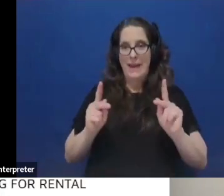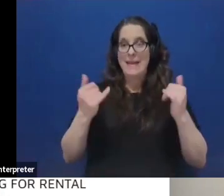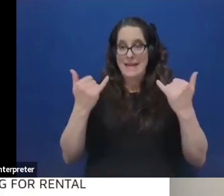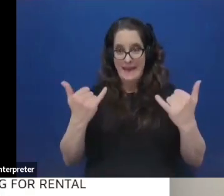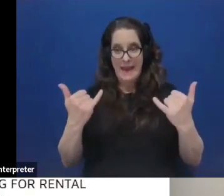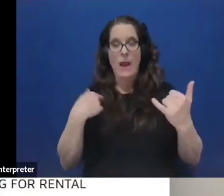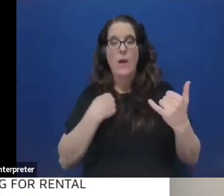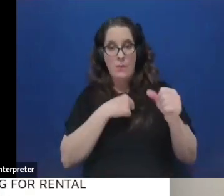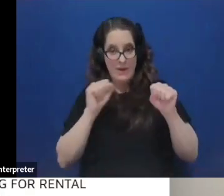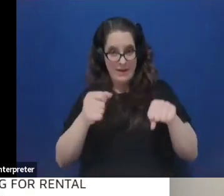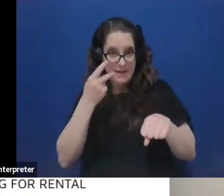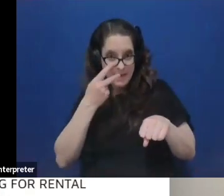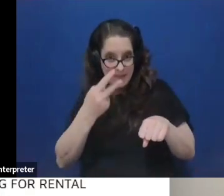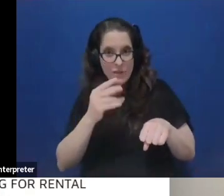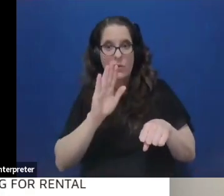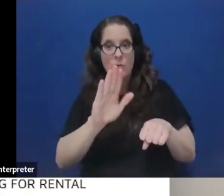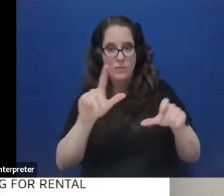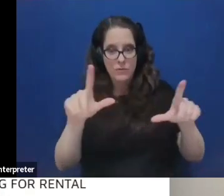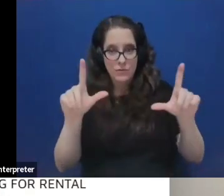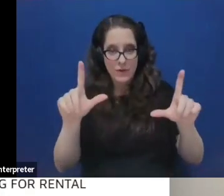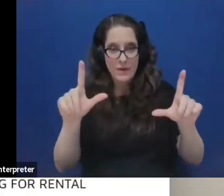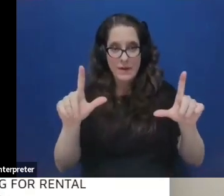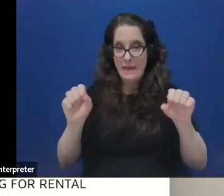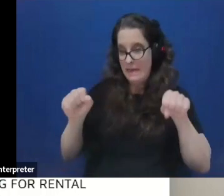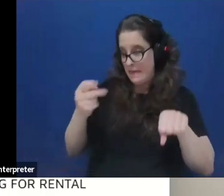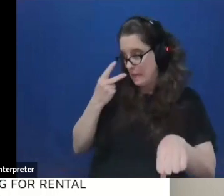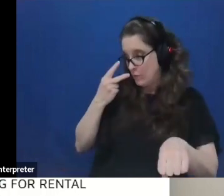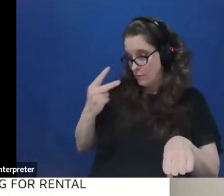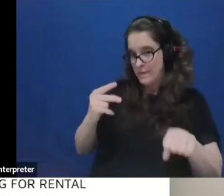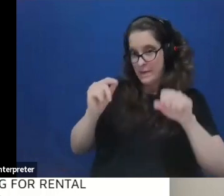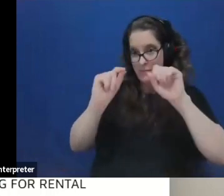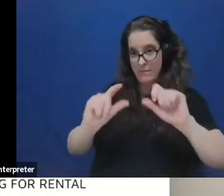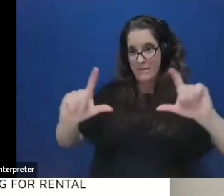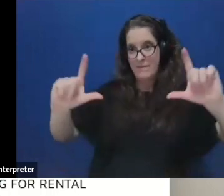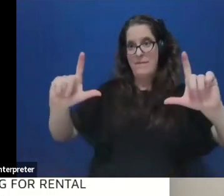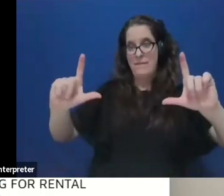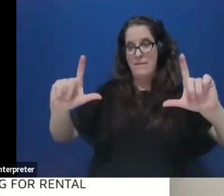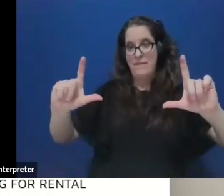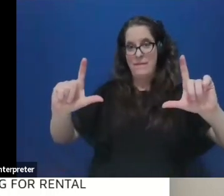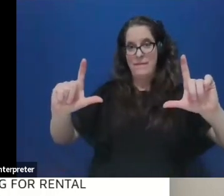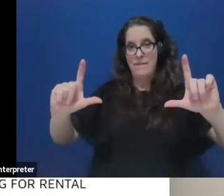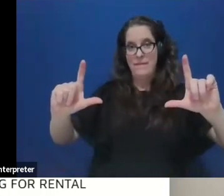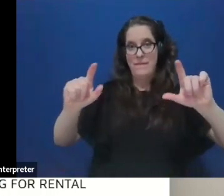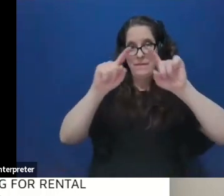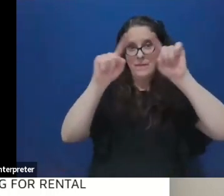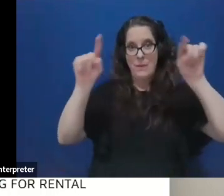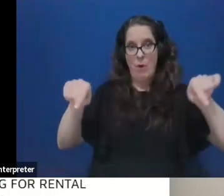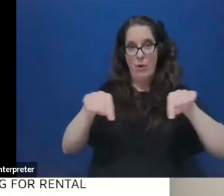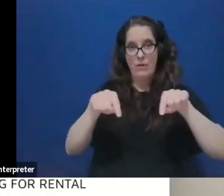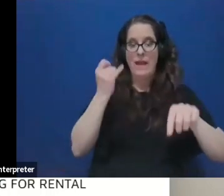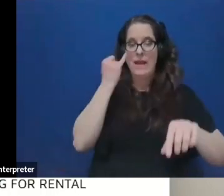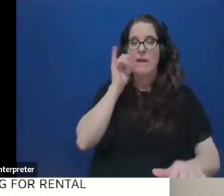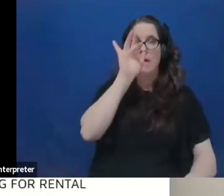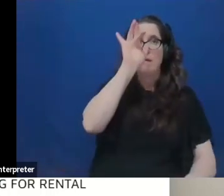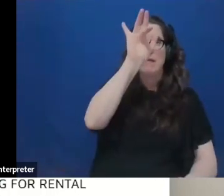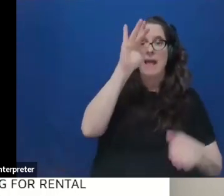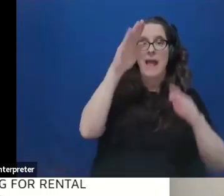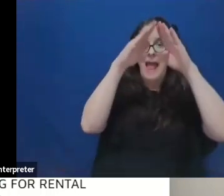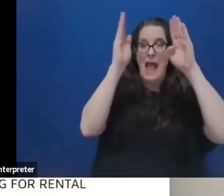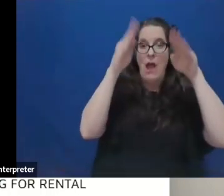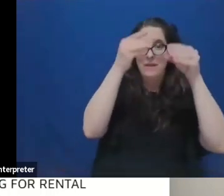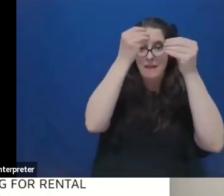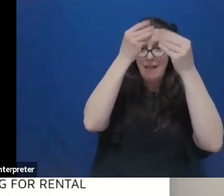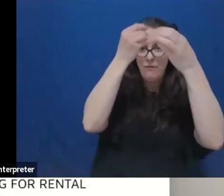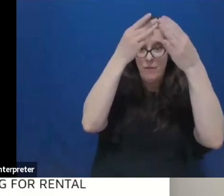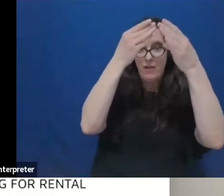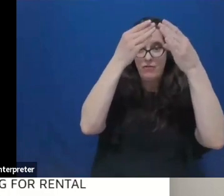see your screen. Can you see? Can you see the box that pulls up when I hover above housing info?